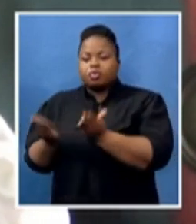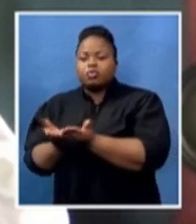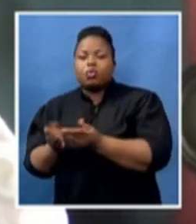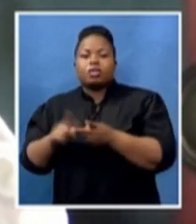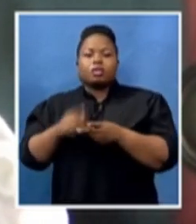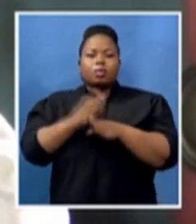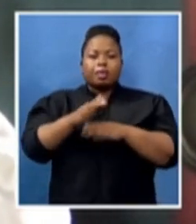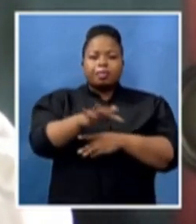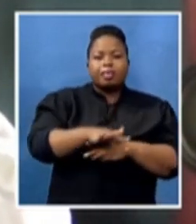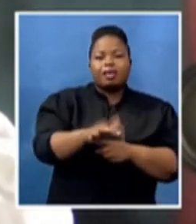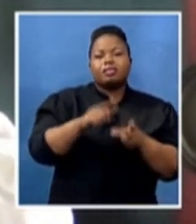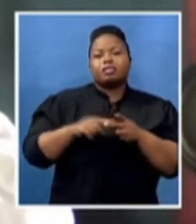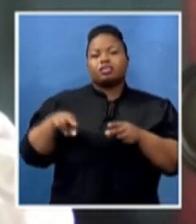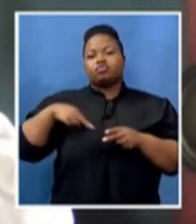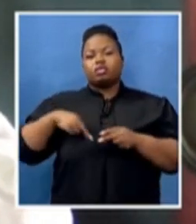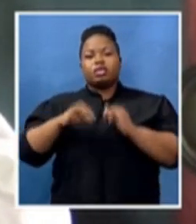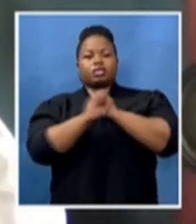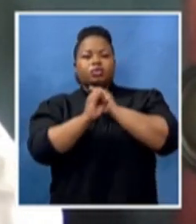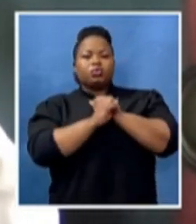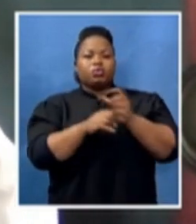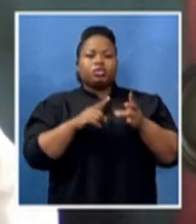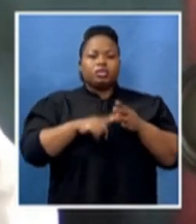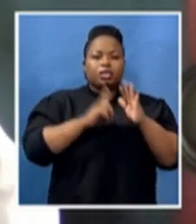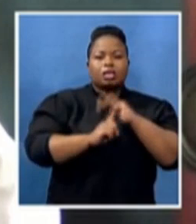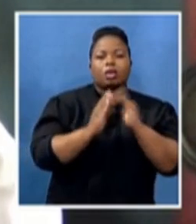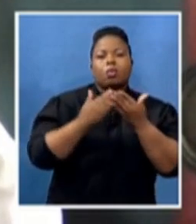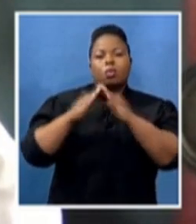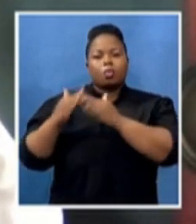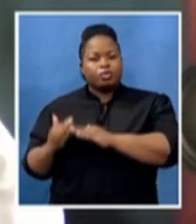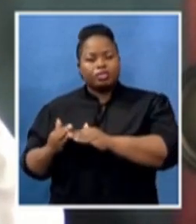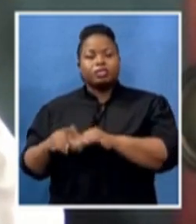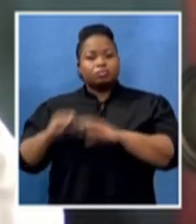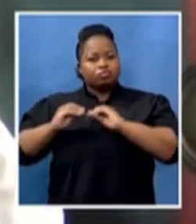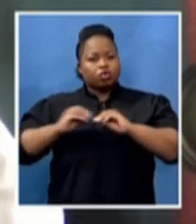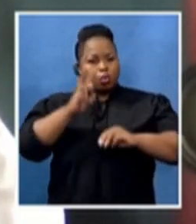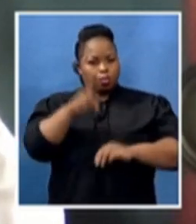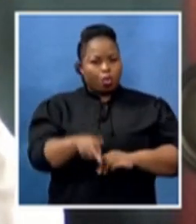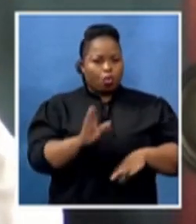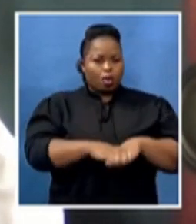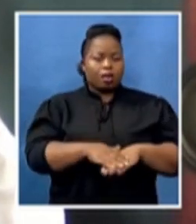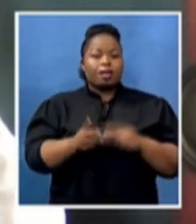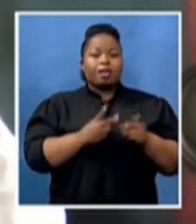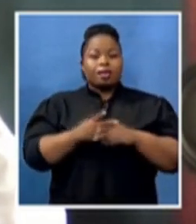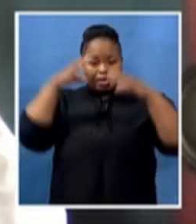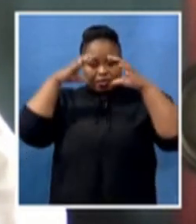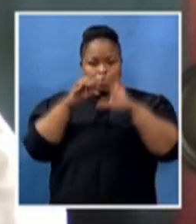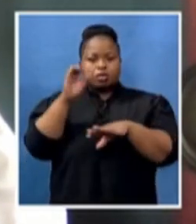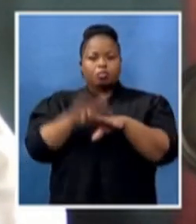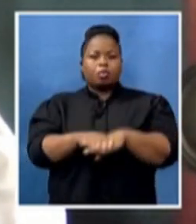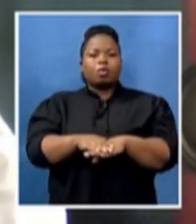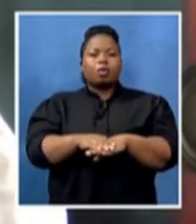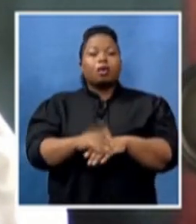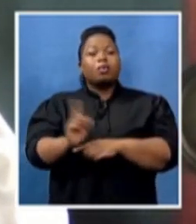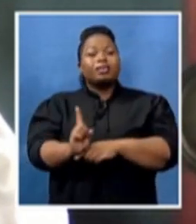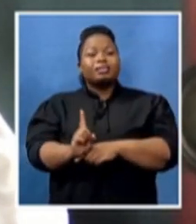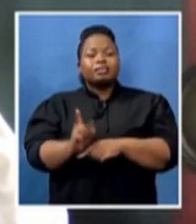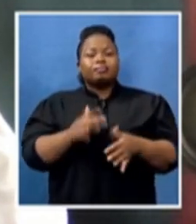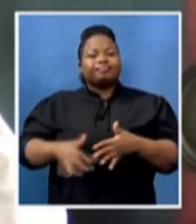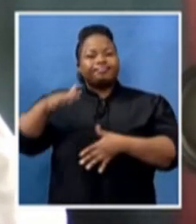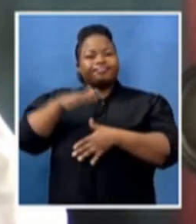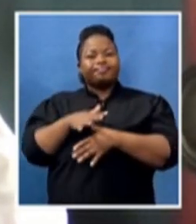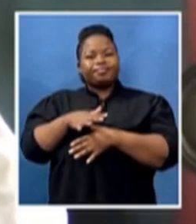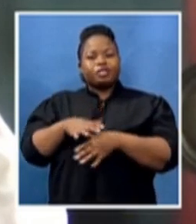as households. We are also determined to be focused. Key will be interventions that